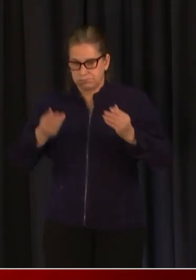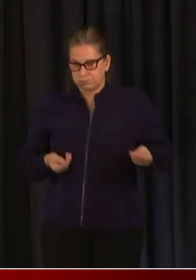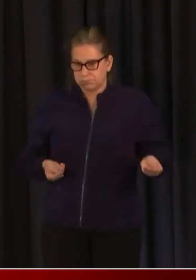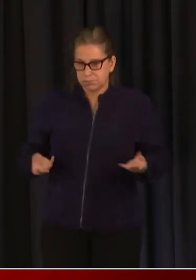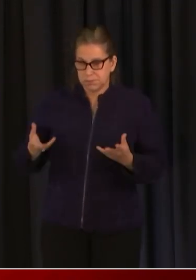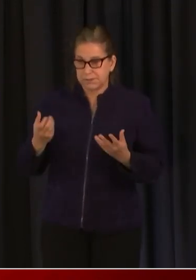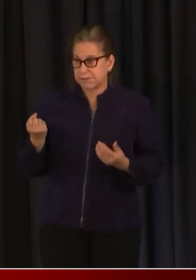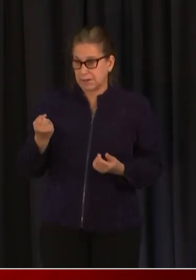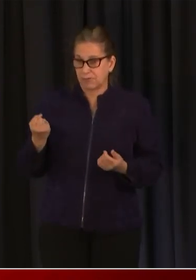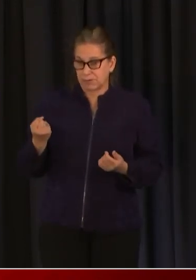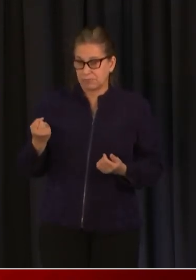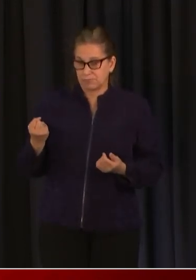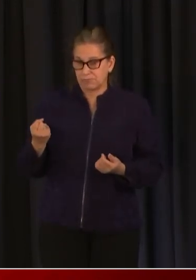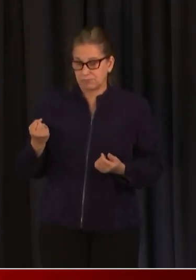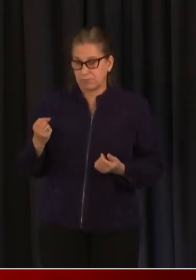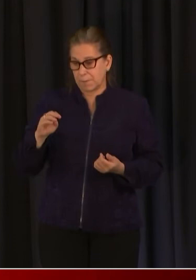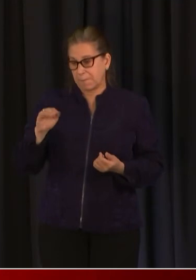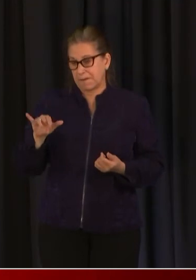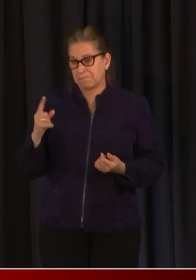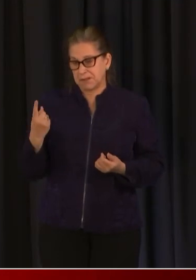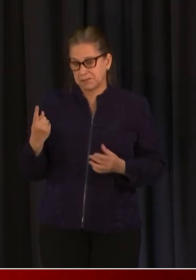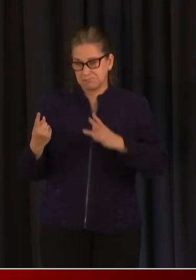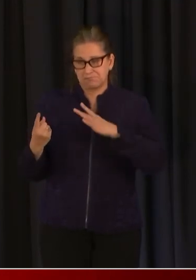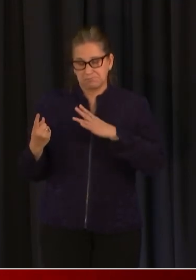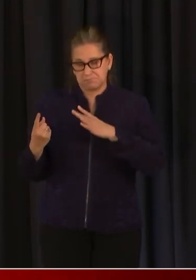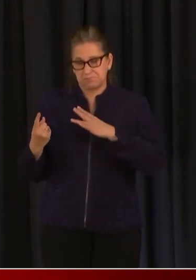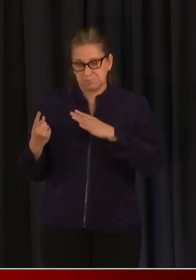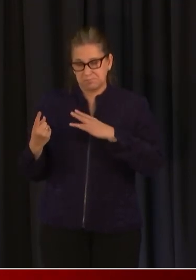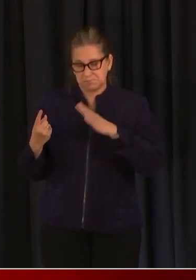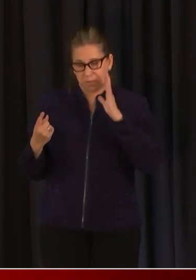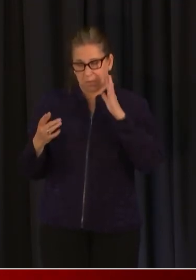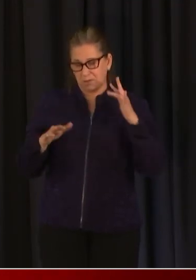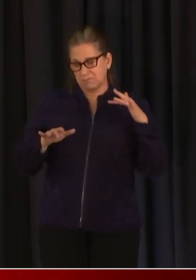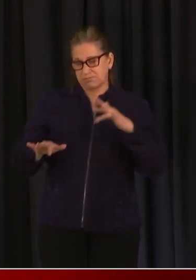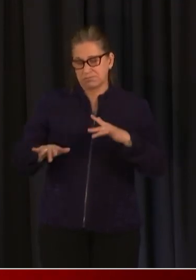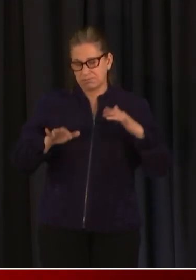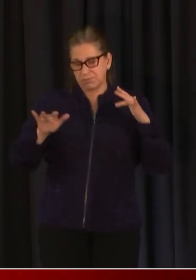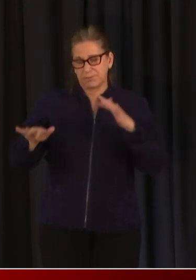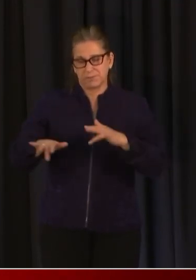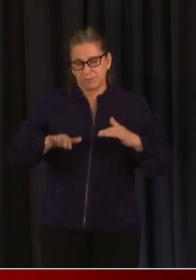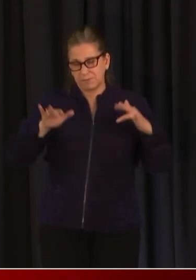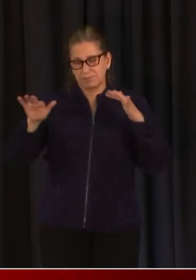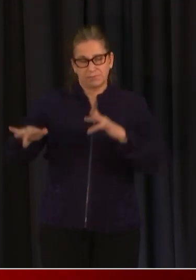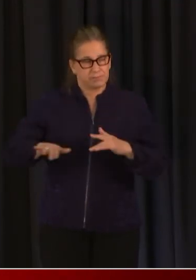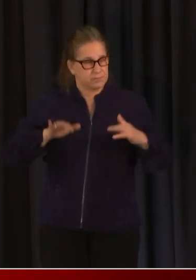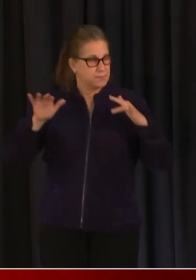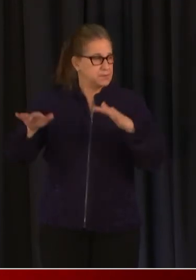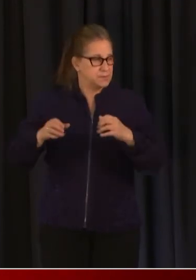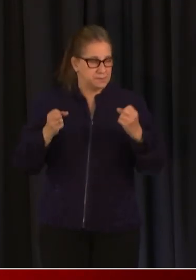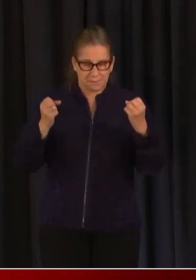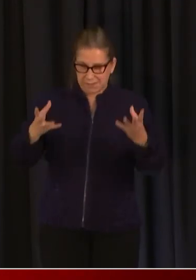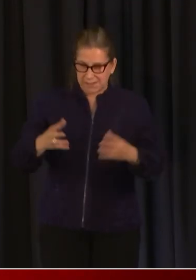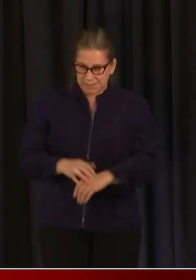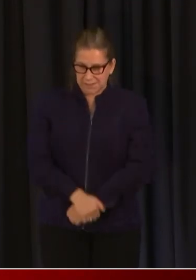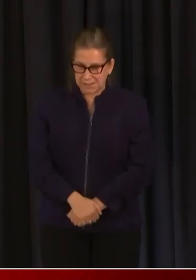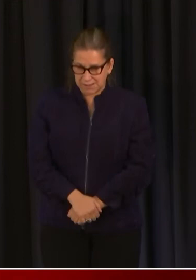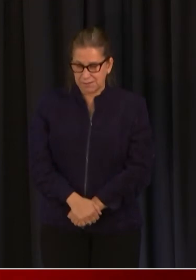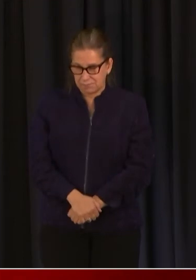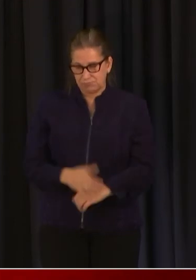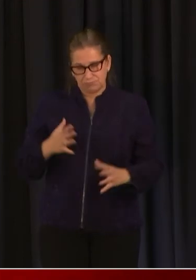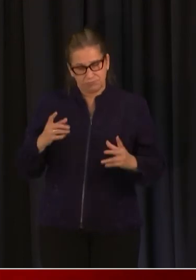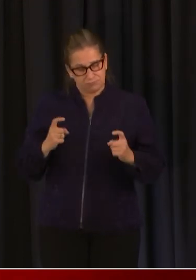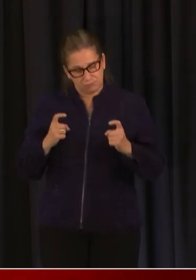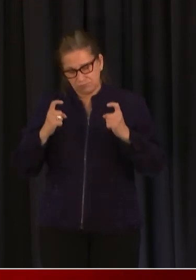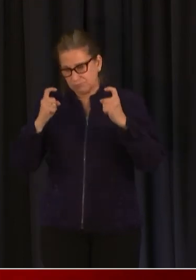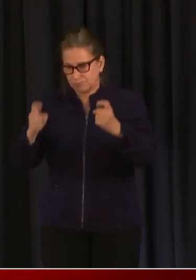of encouraging people to get vaccinated. We could get back into a space of where demand still outpaces supply, in particular